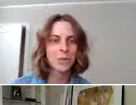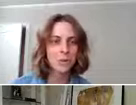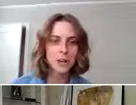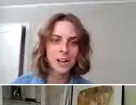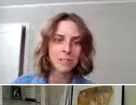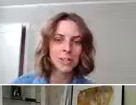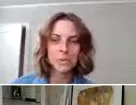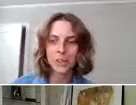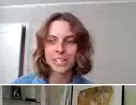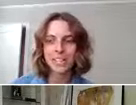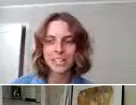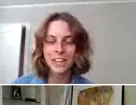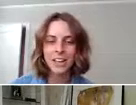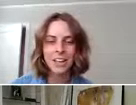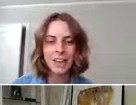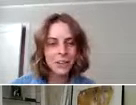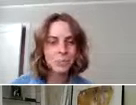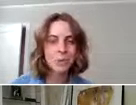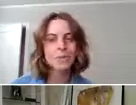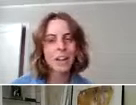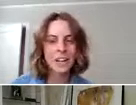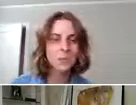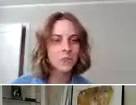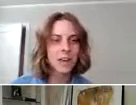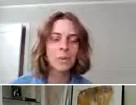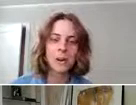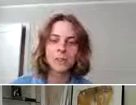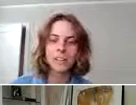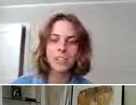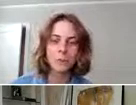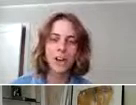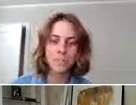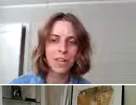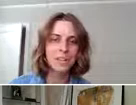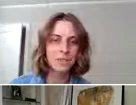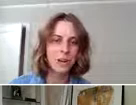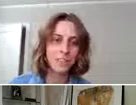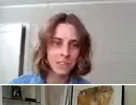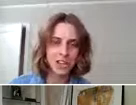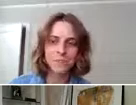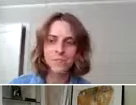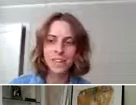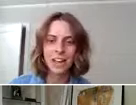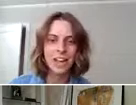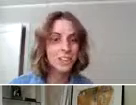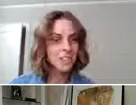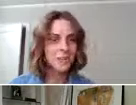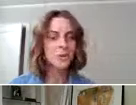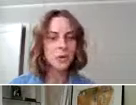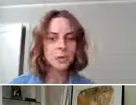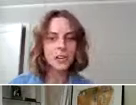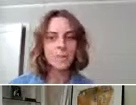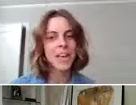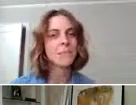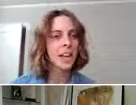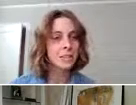escape to new and unfamiliar places, Valerie's book provided us with a perfect jumping off place for an adventure. This